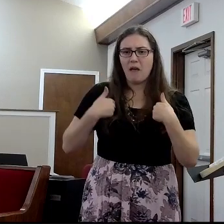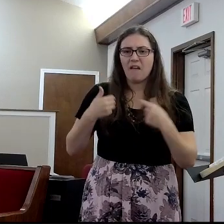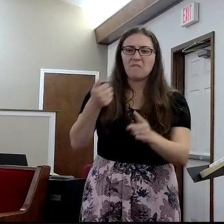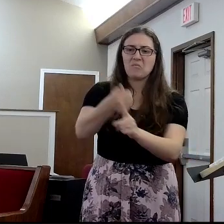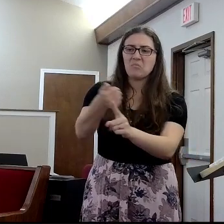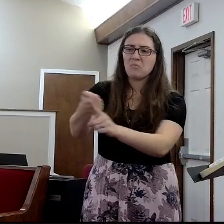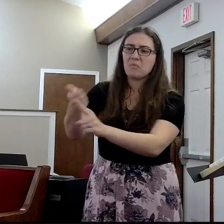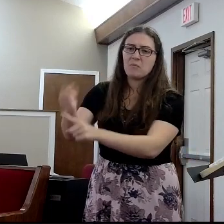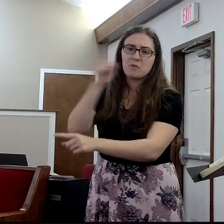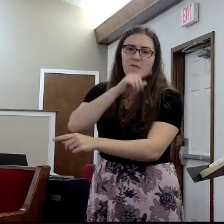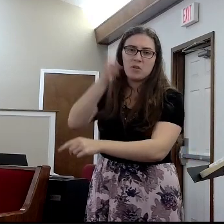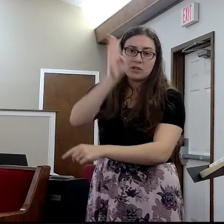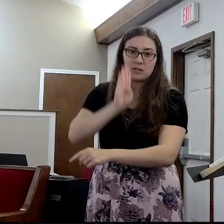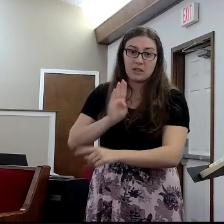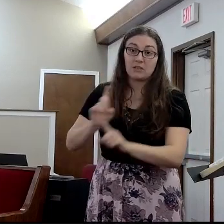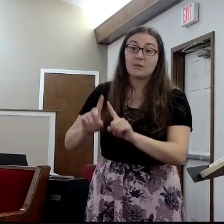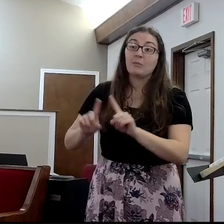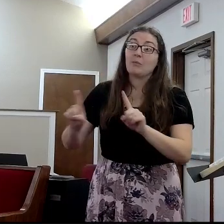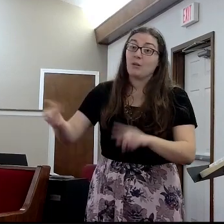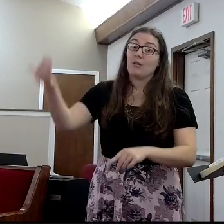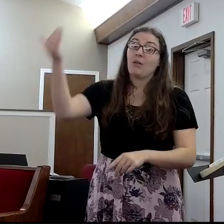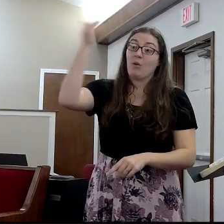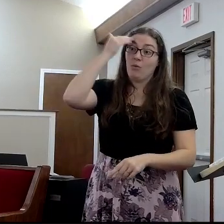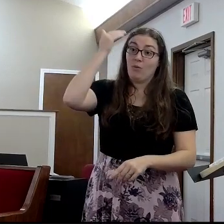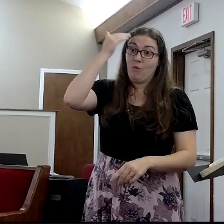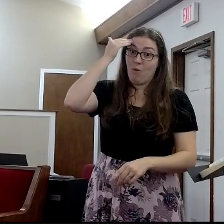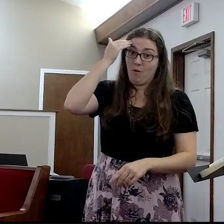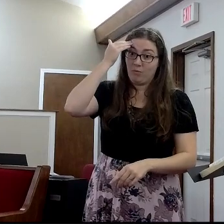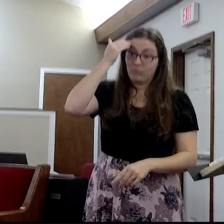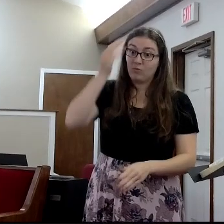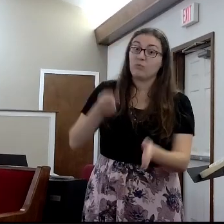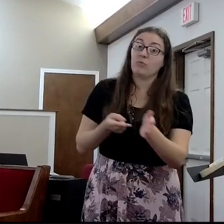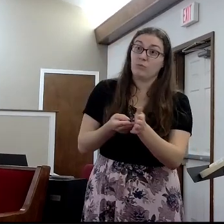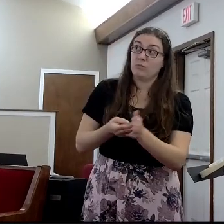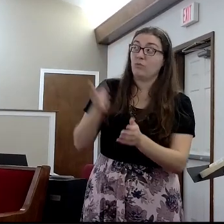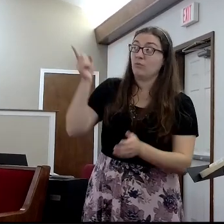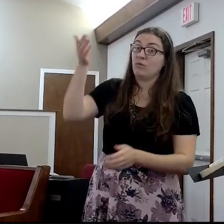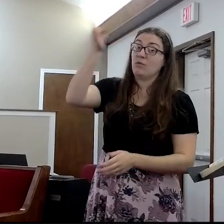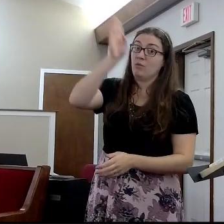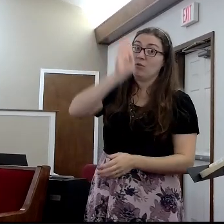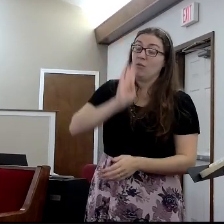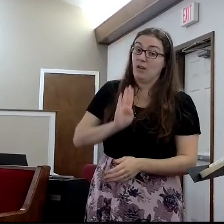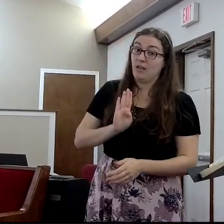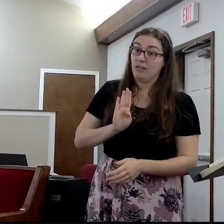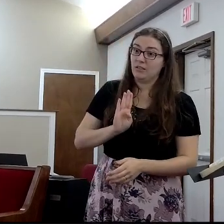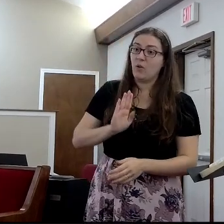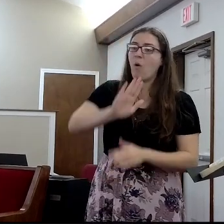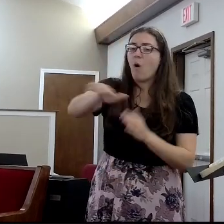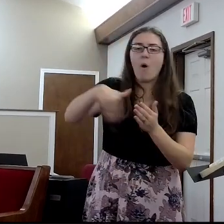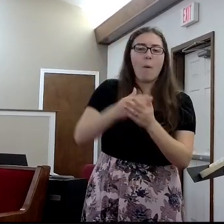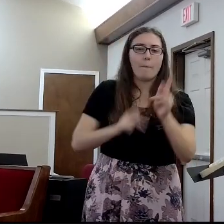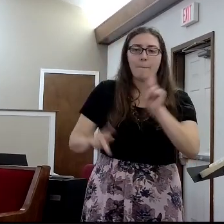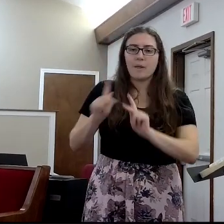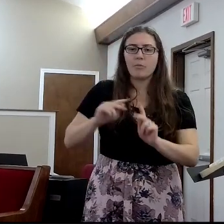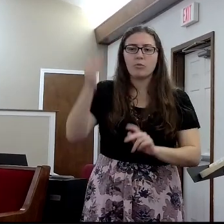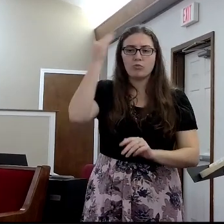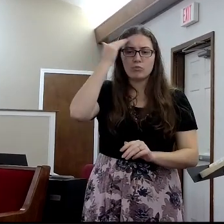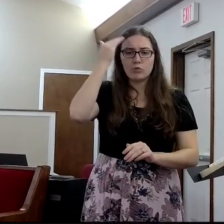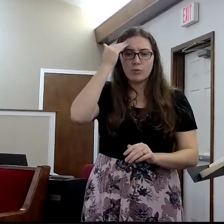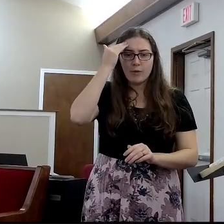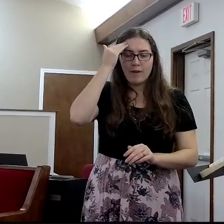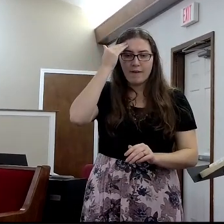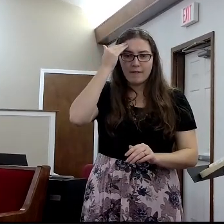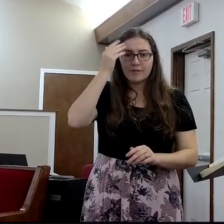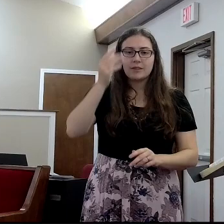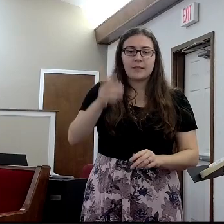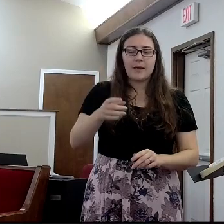interesting, because the mariners, although they had their own gods, they definitely knew who the God was. Everyone at this time